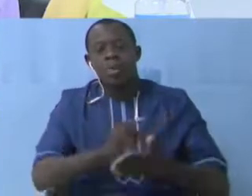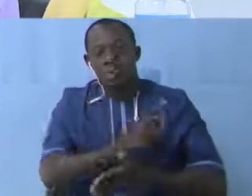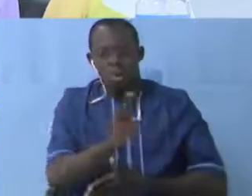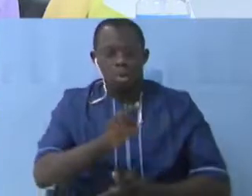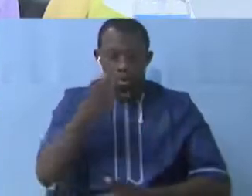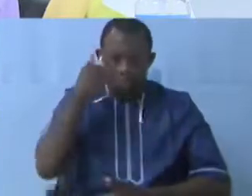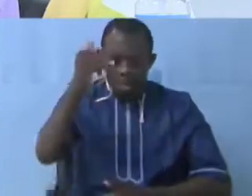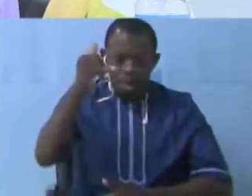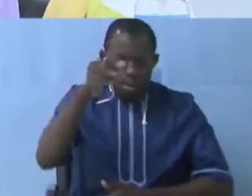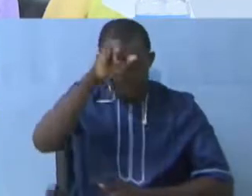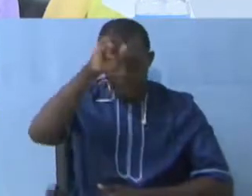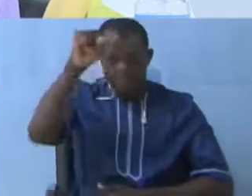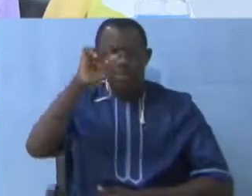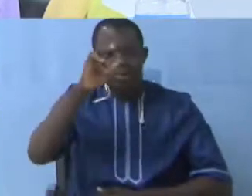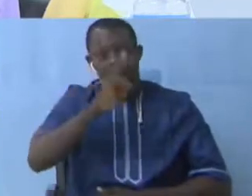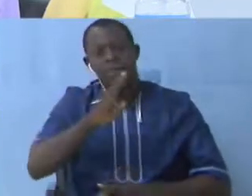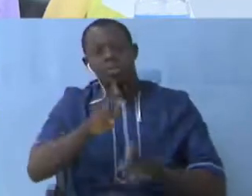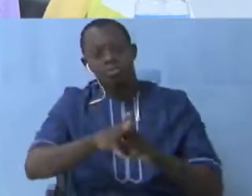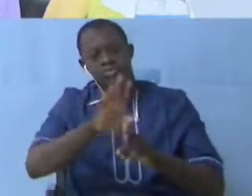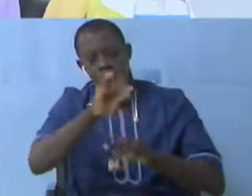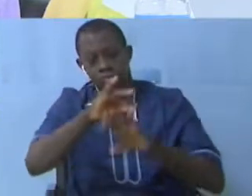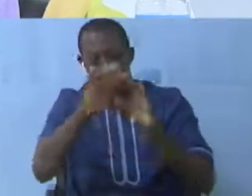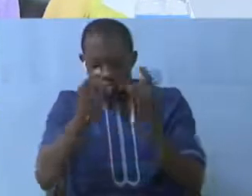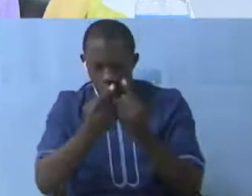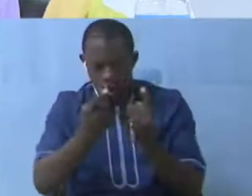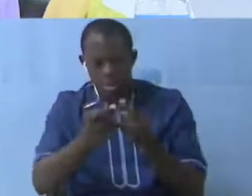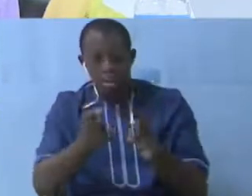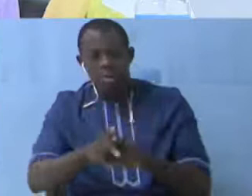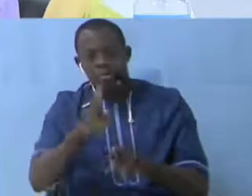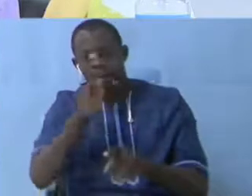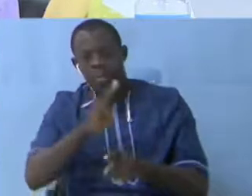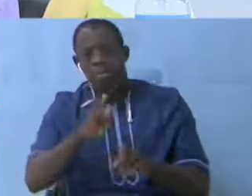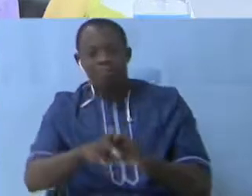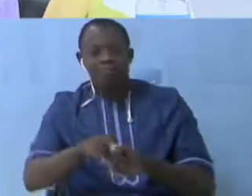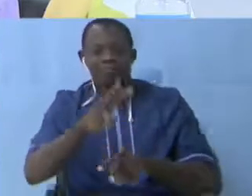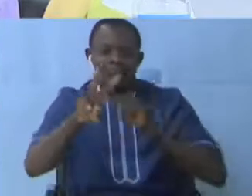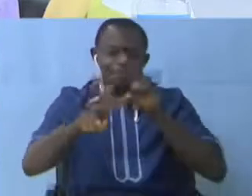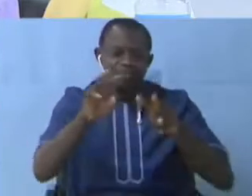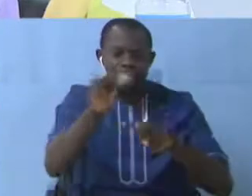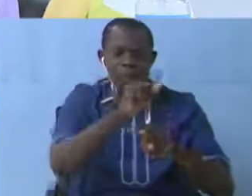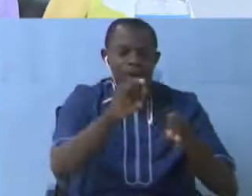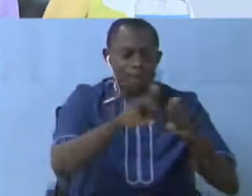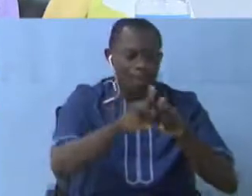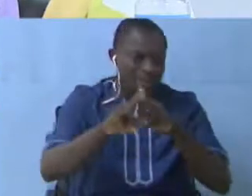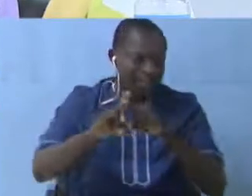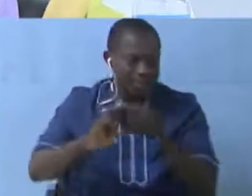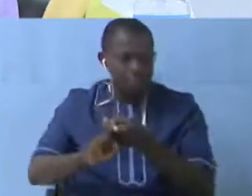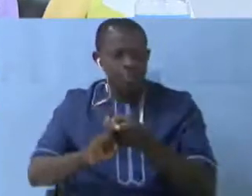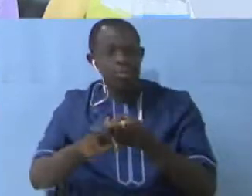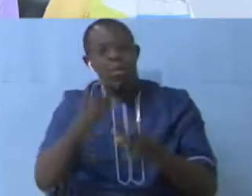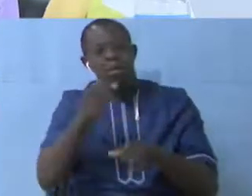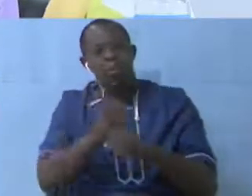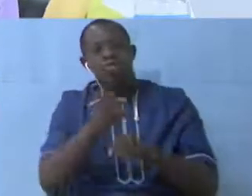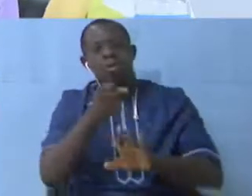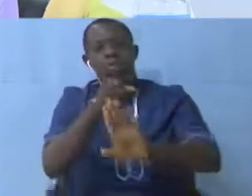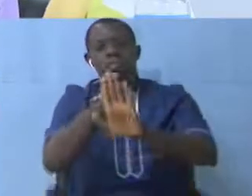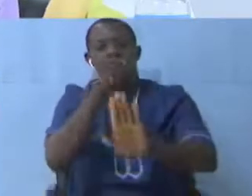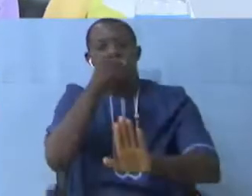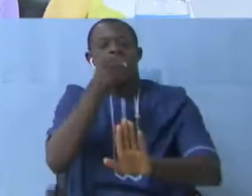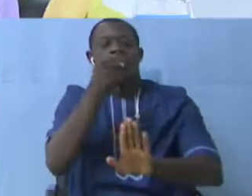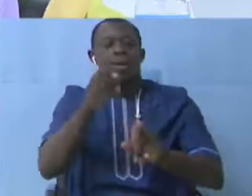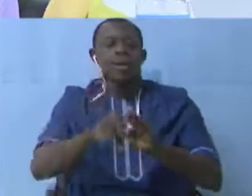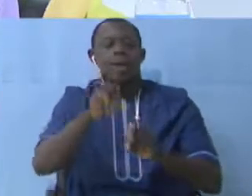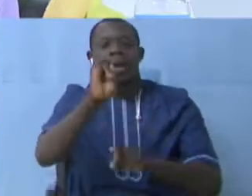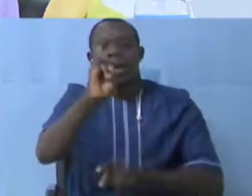if we can mobilize some of the partners to secure the IEC, because we thought at that time the election materials was critical